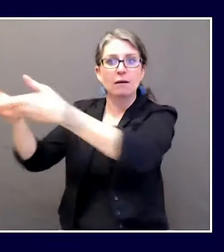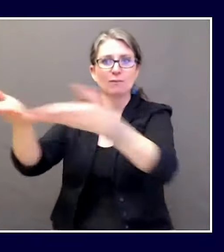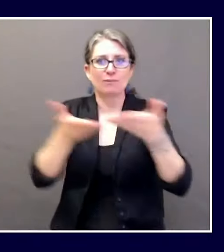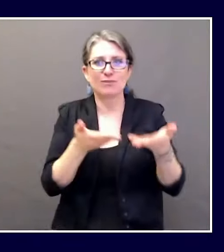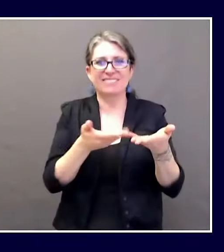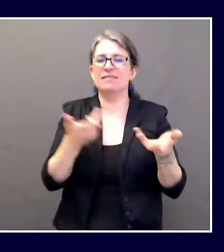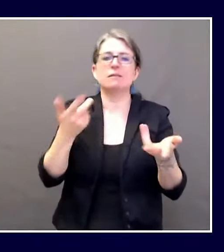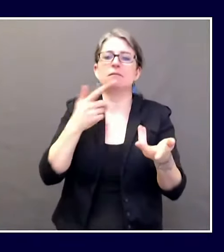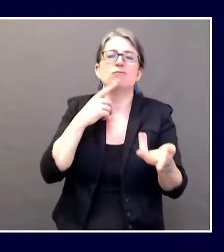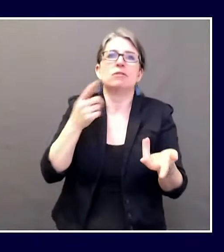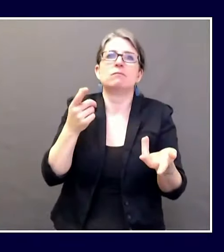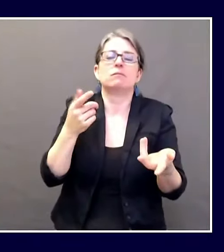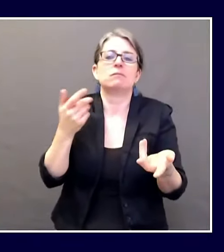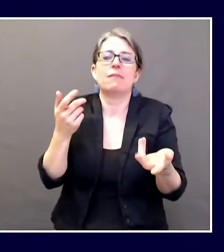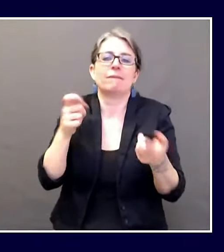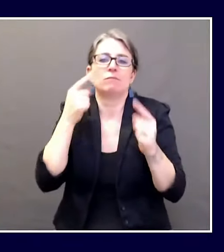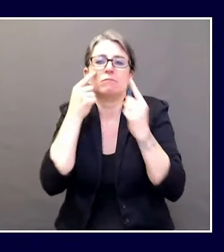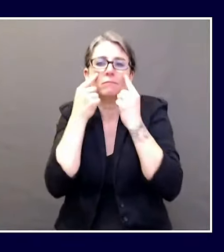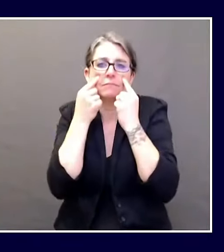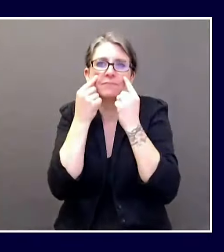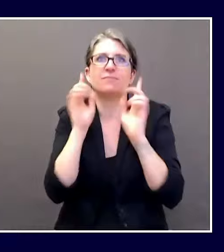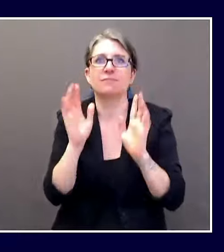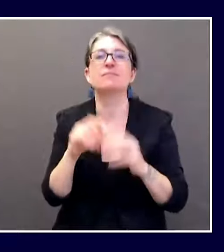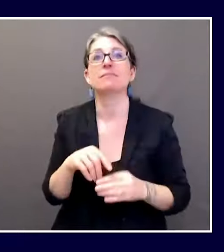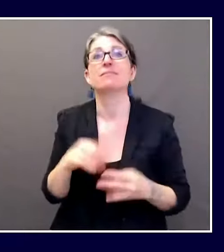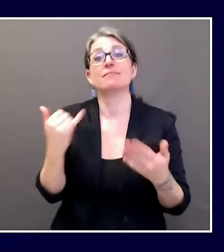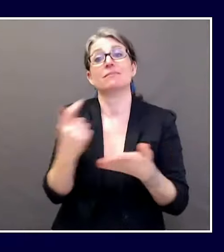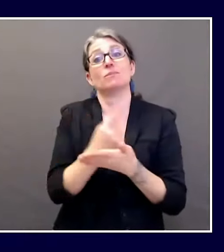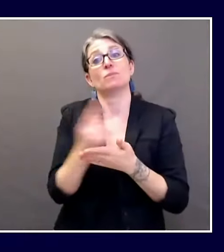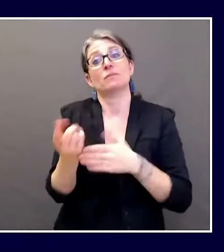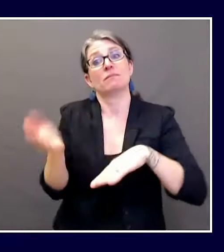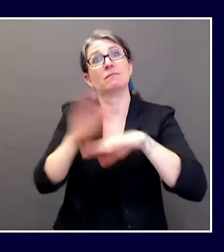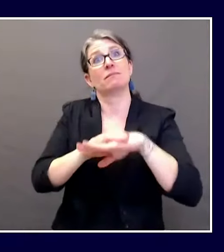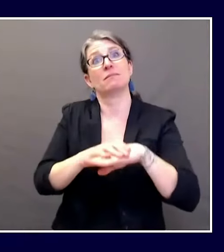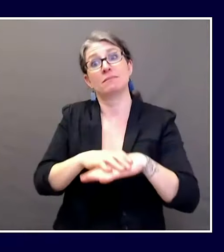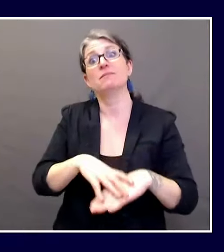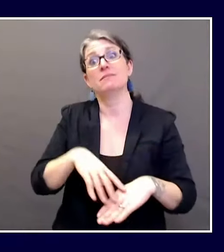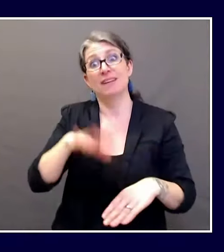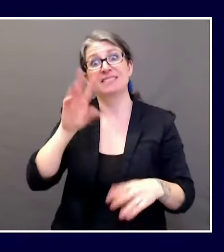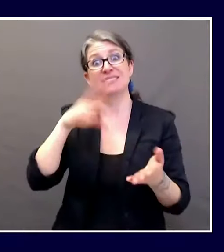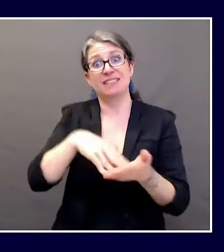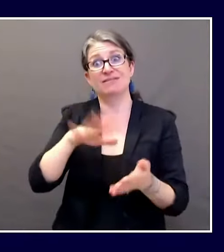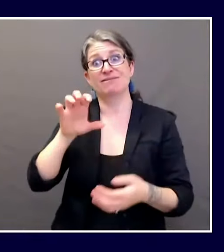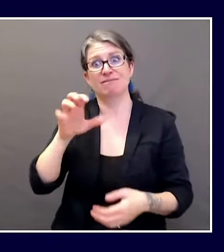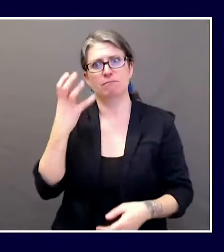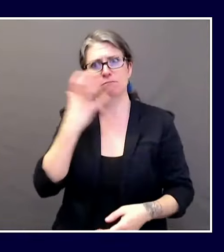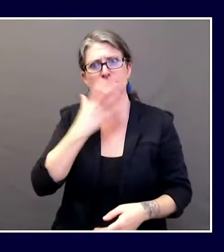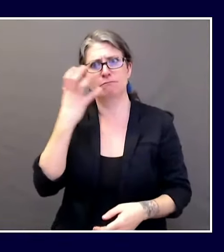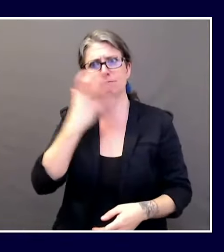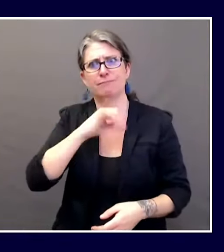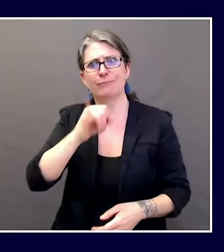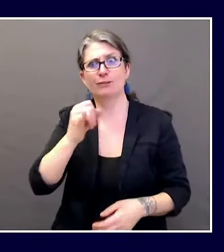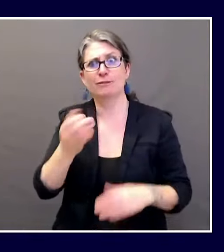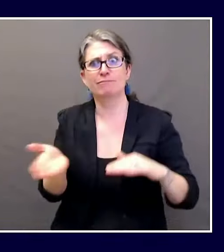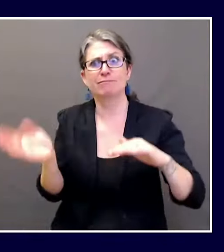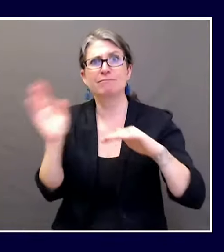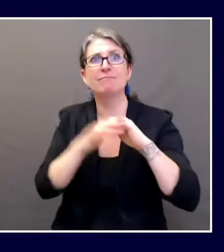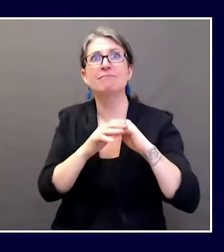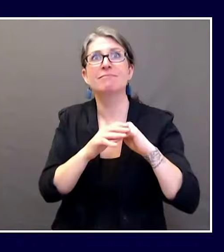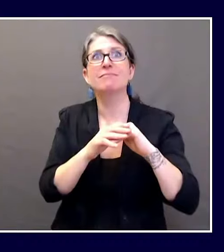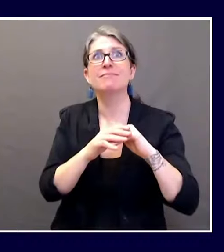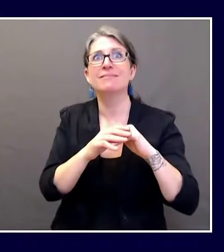am thrilled that we are getting 6,500 more doses. I was hoping for something a bit larger. We all were. And